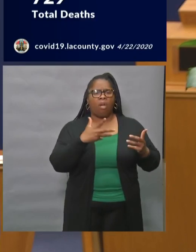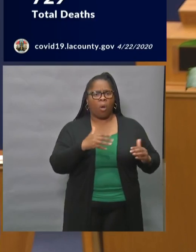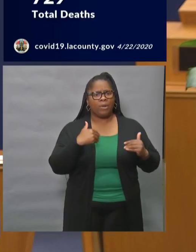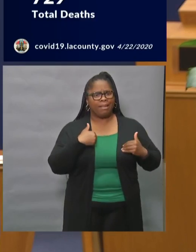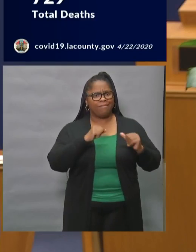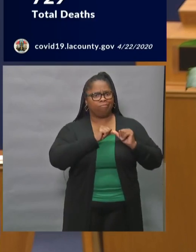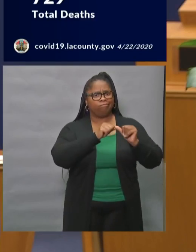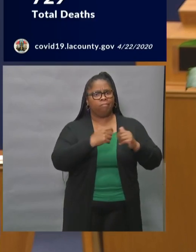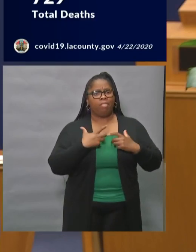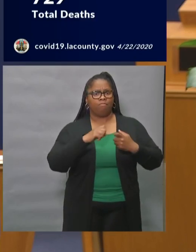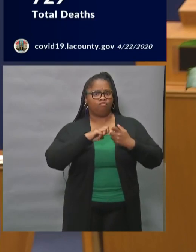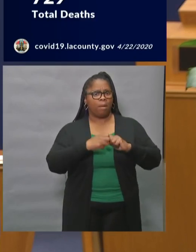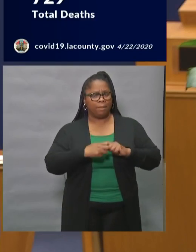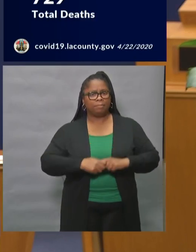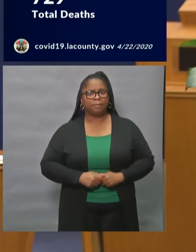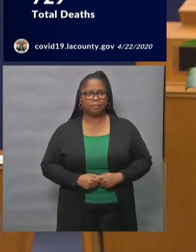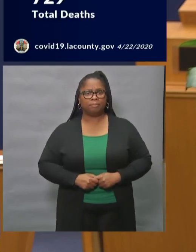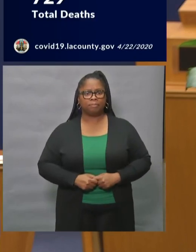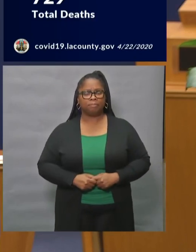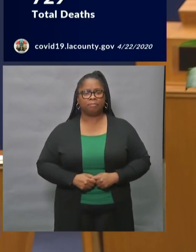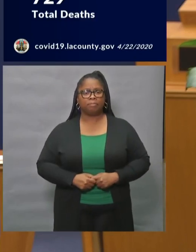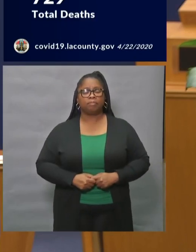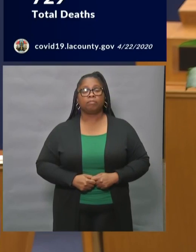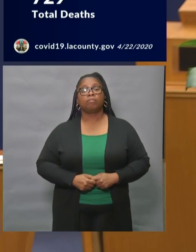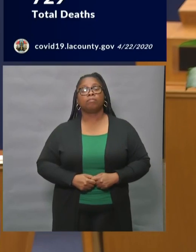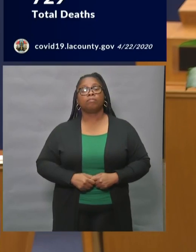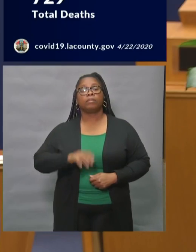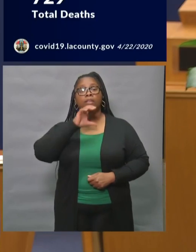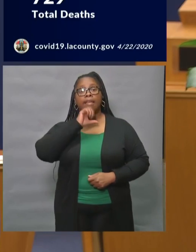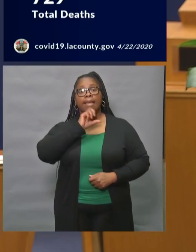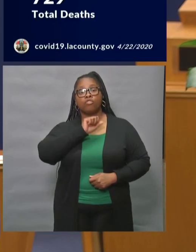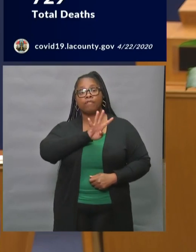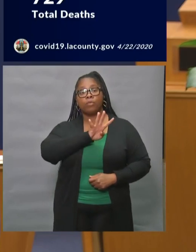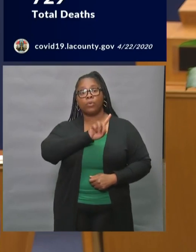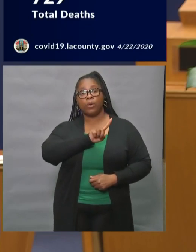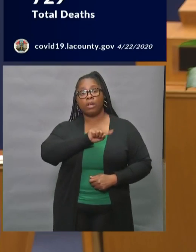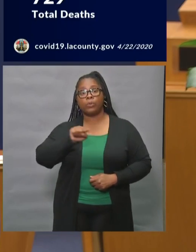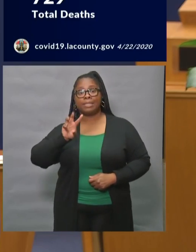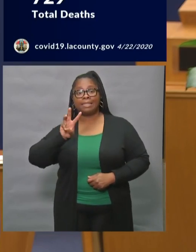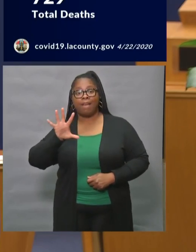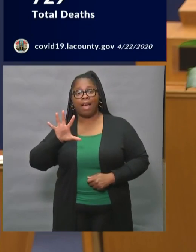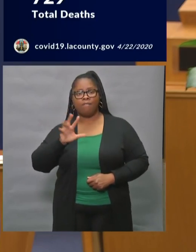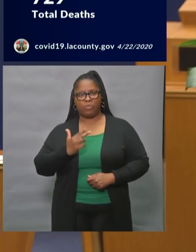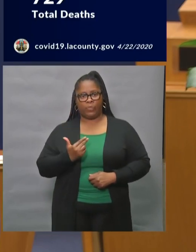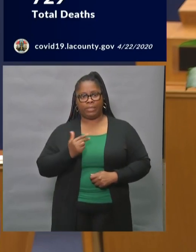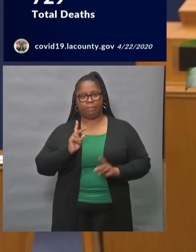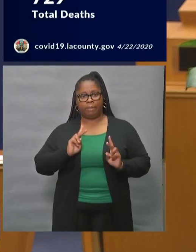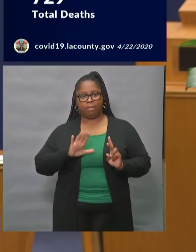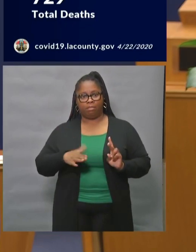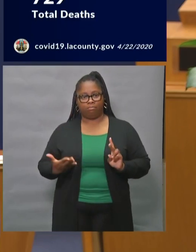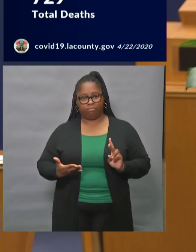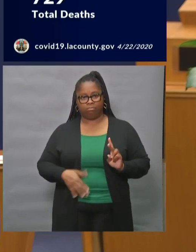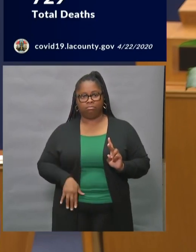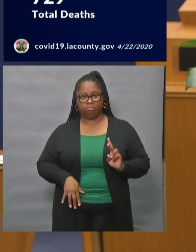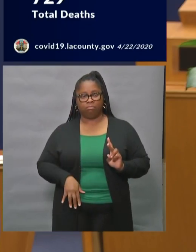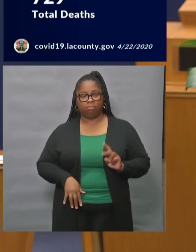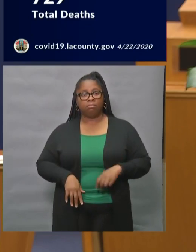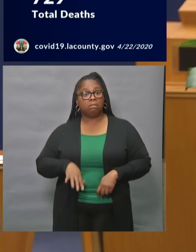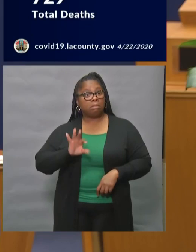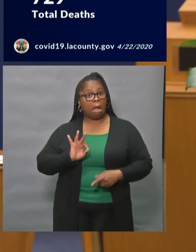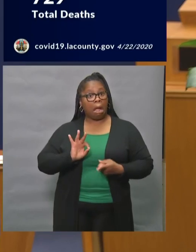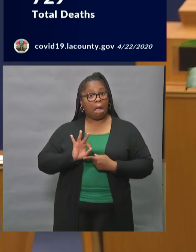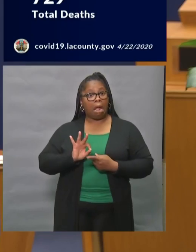health conditions. 13 people are between the ages of 41 and 65, and 9 of these people